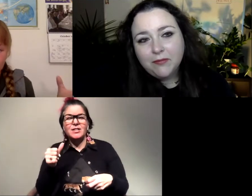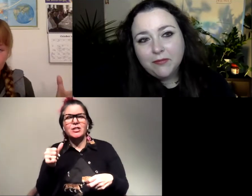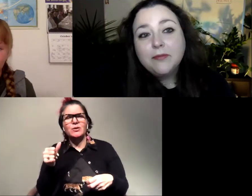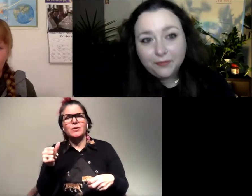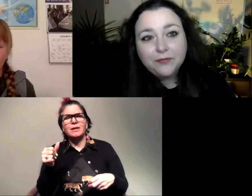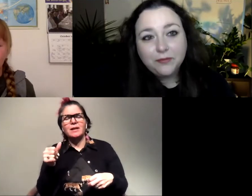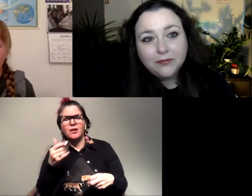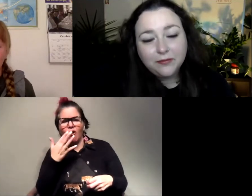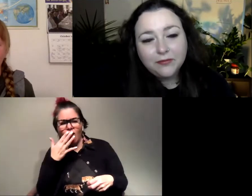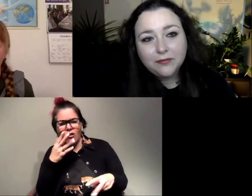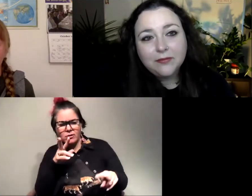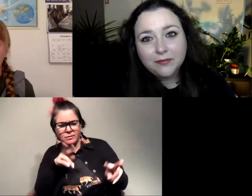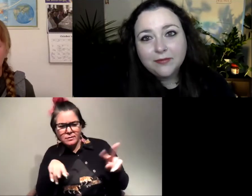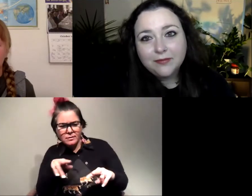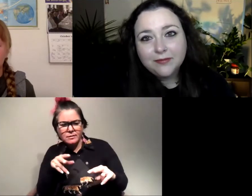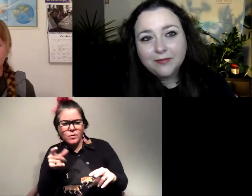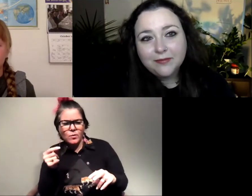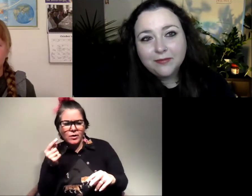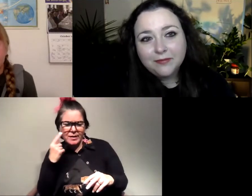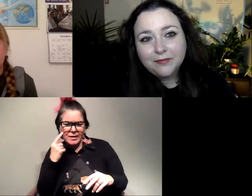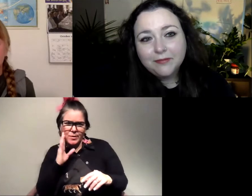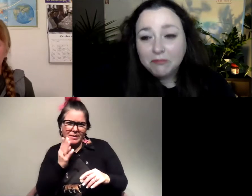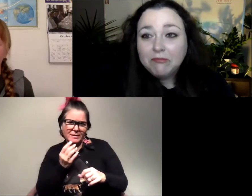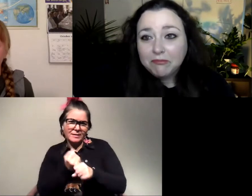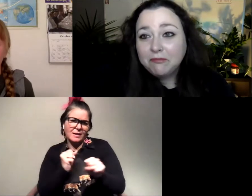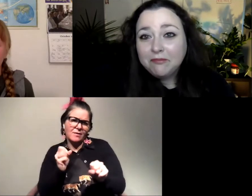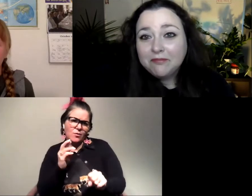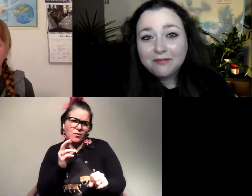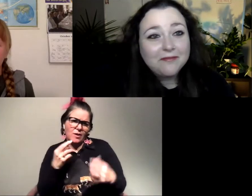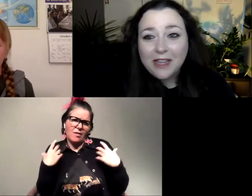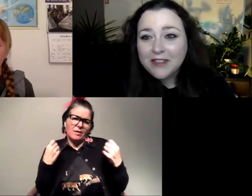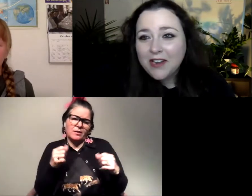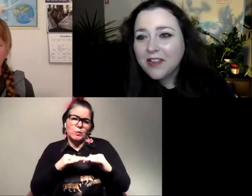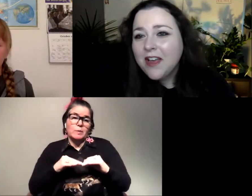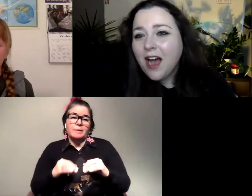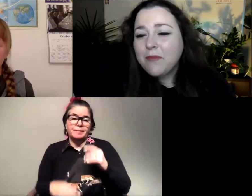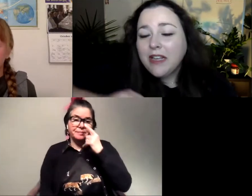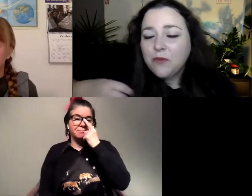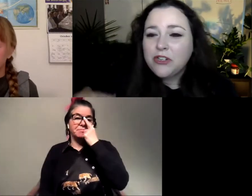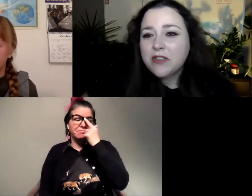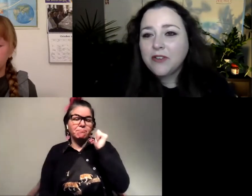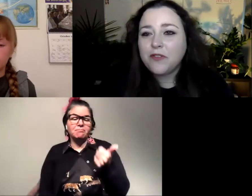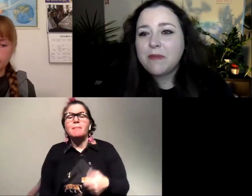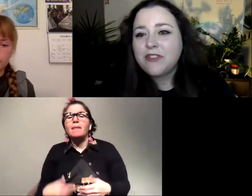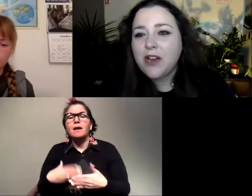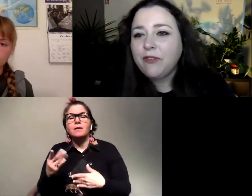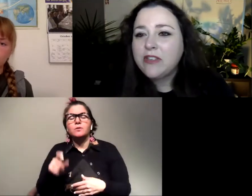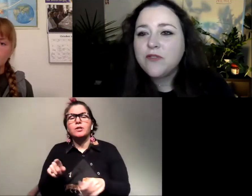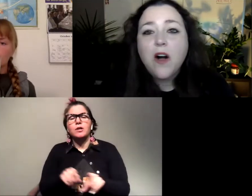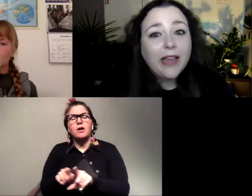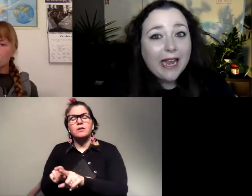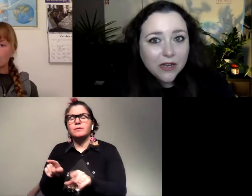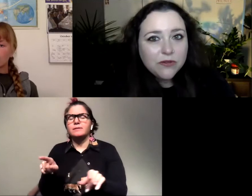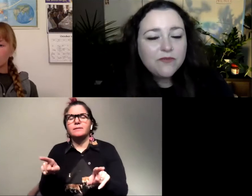on the color of the water whether you think it's going to be safe and healthy to swim in. Sounds good. The next question is also from Mrs. Jeffries.